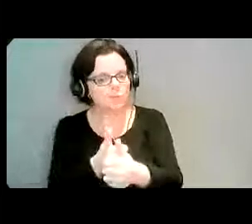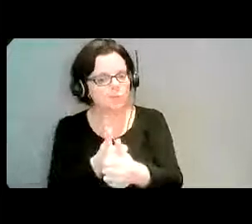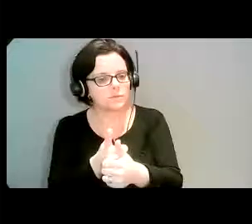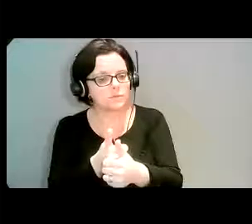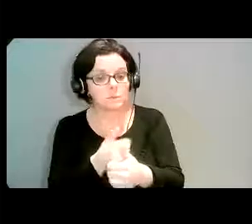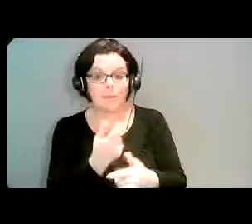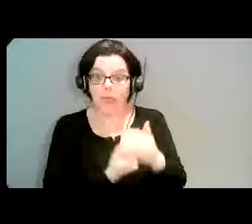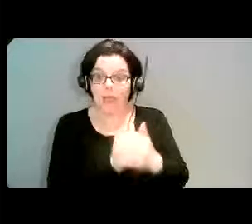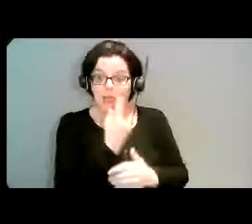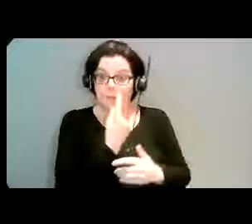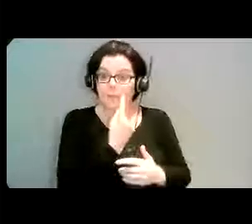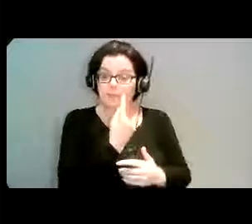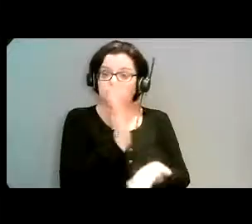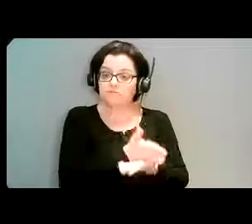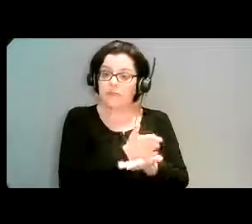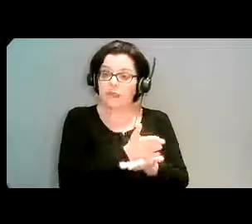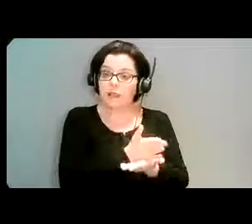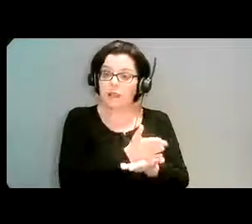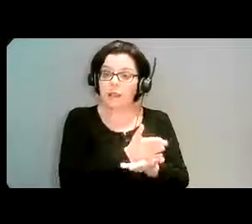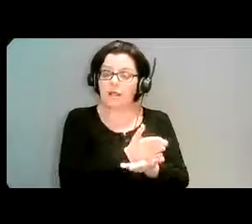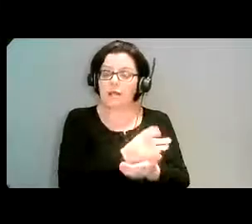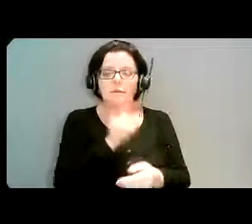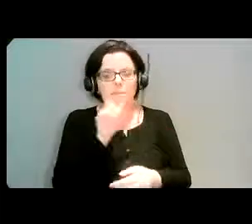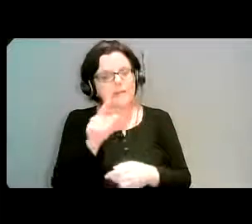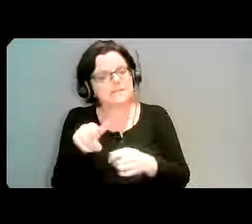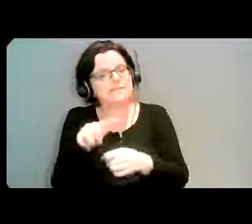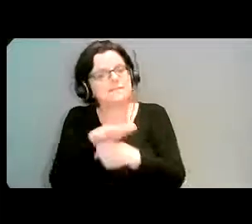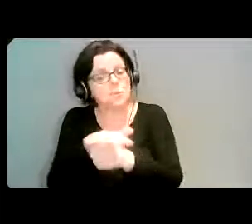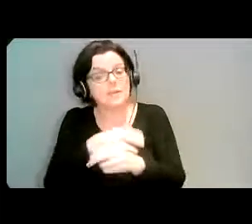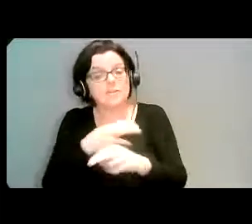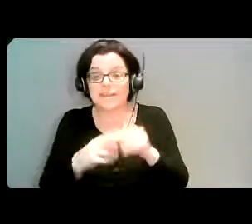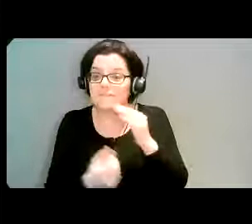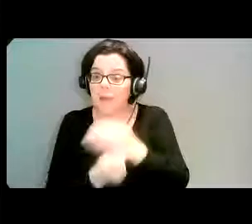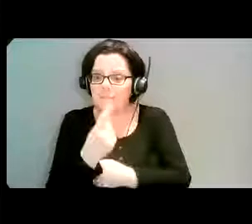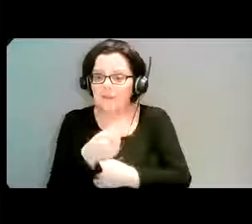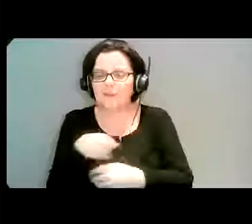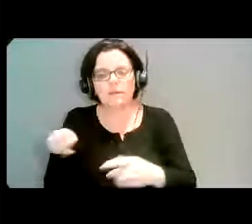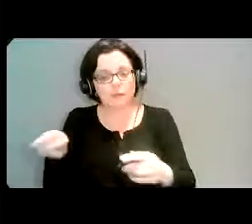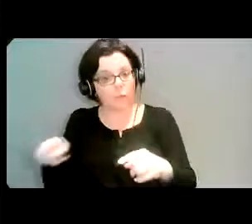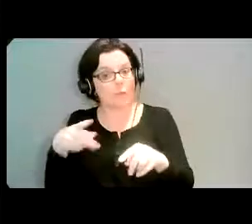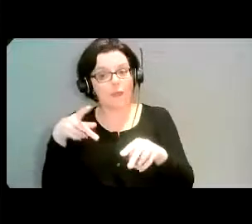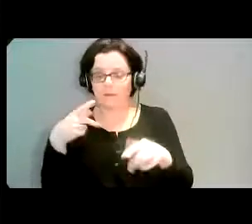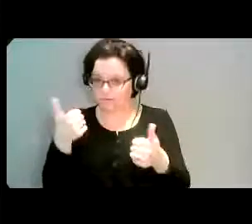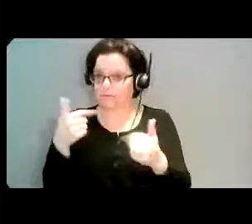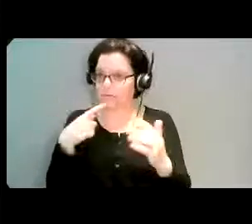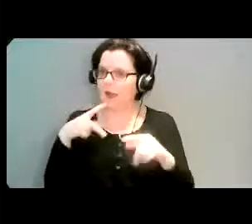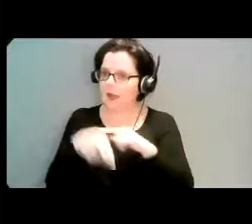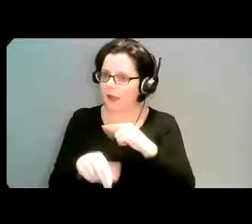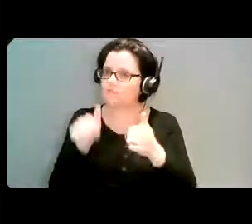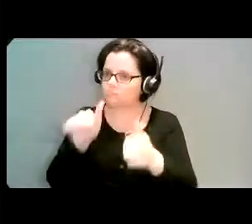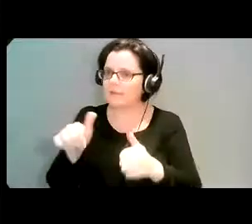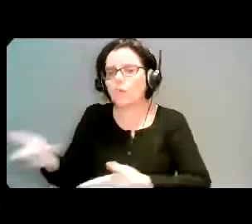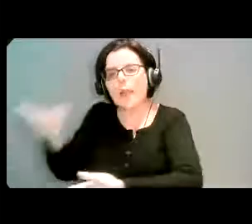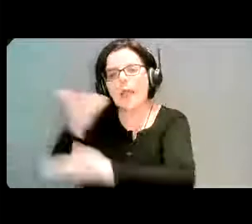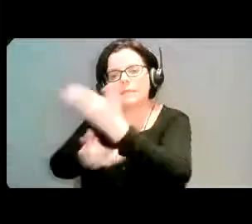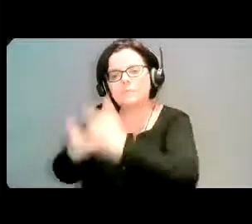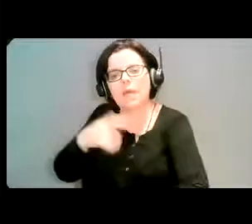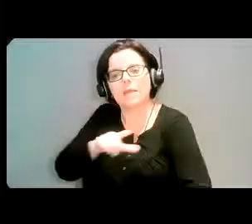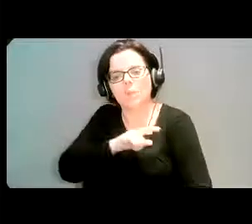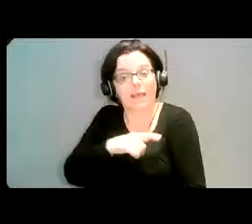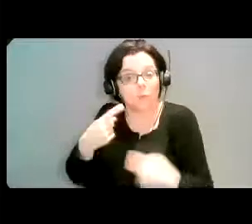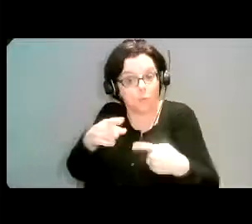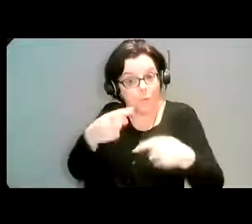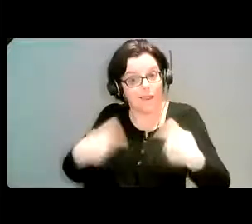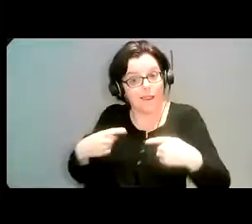such a situation, then what you can do is ask for explanations. You can